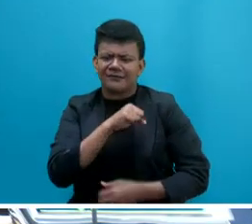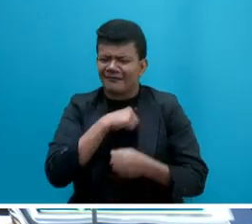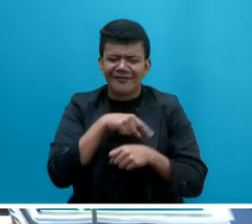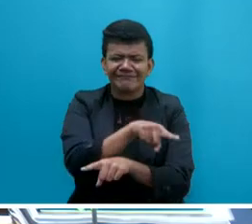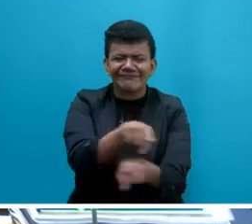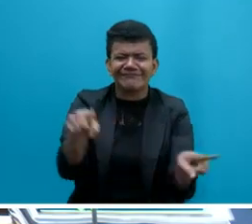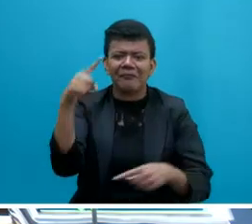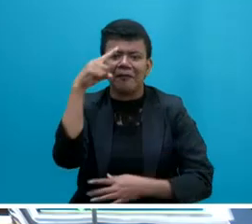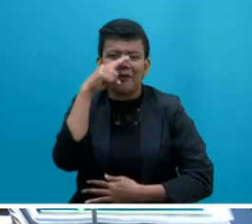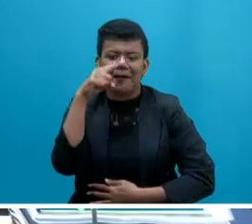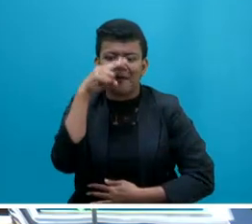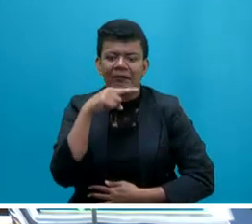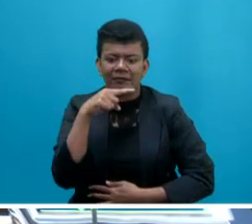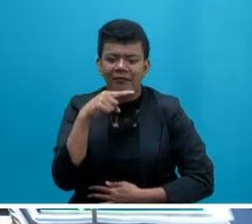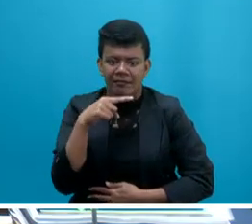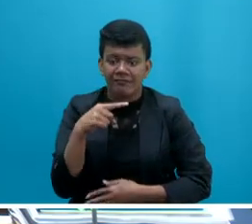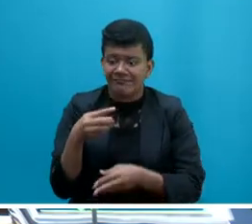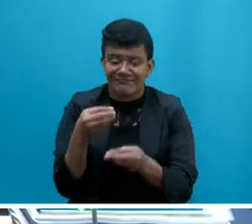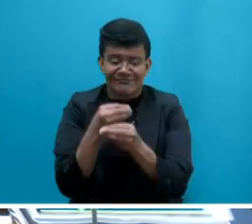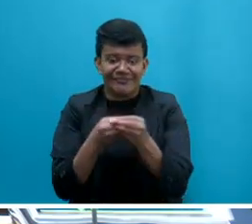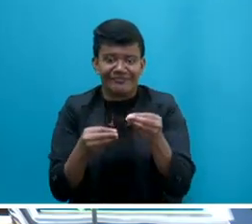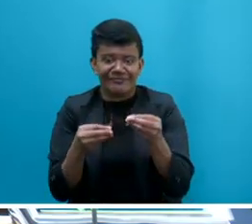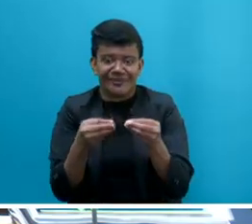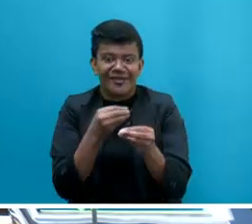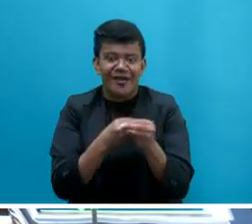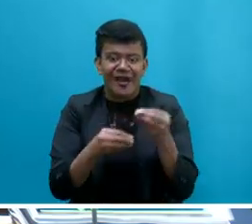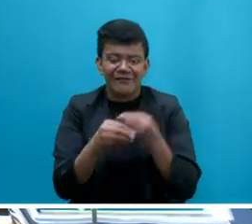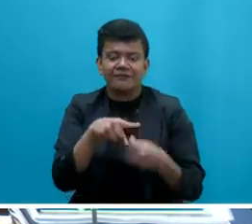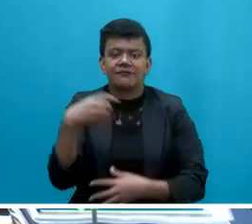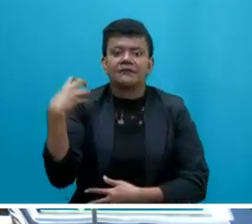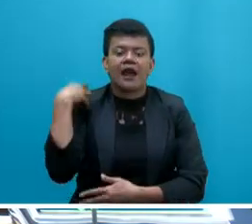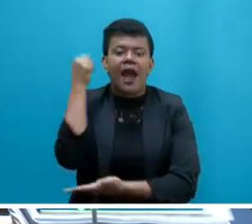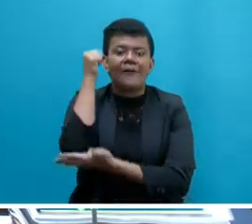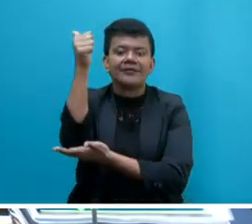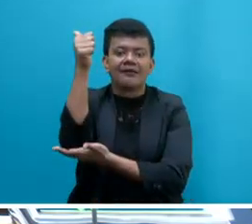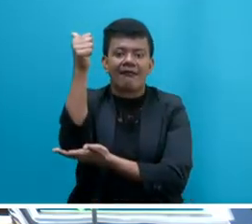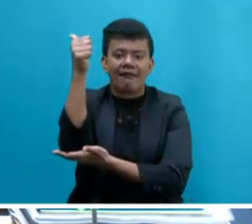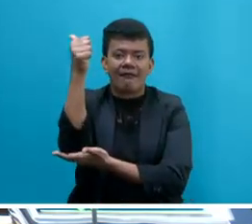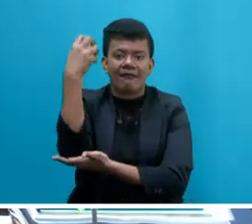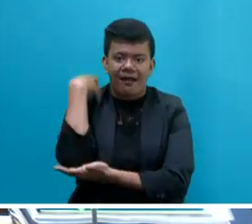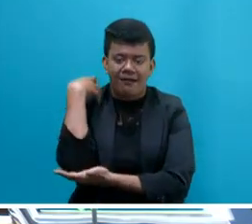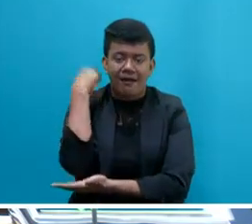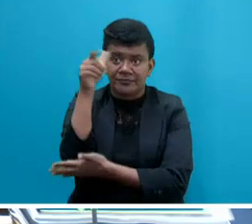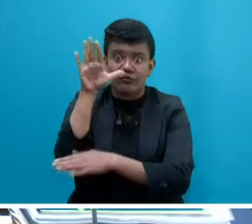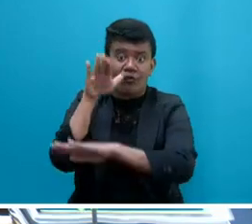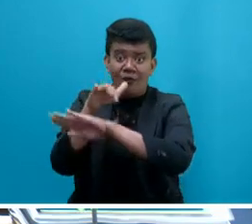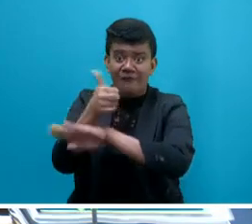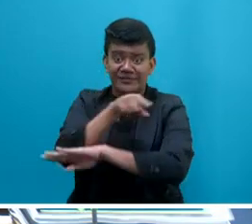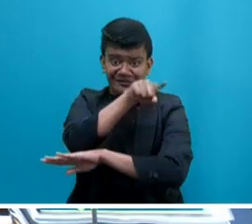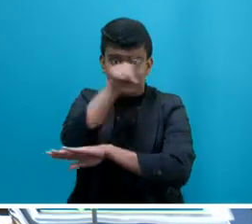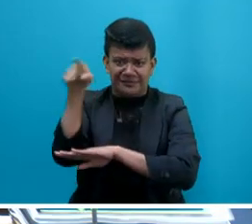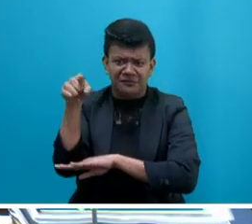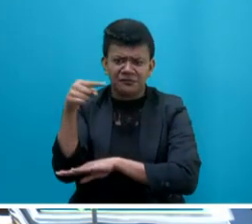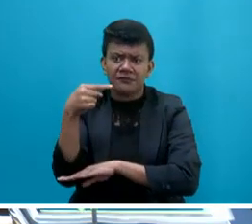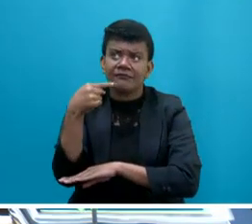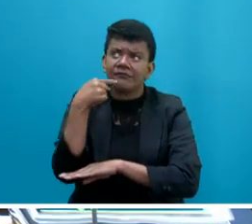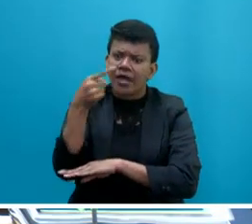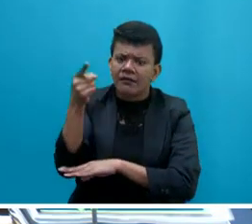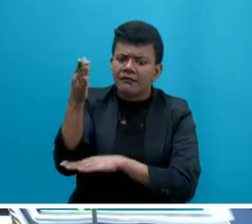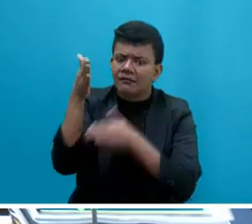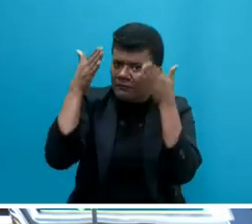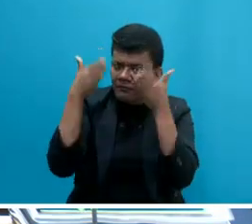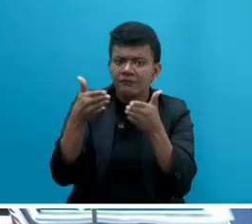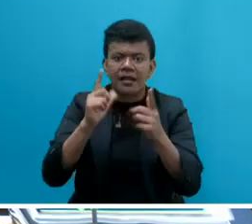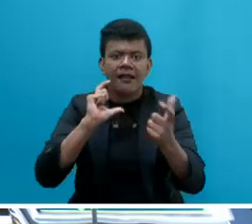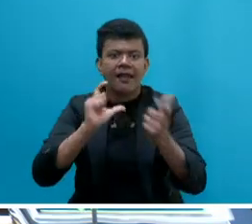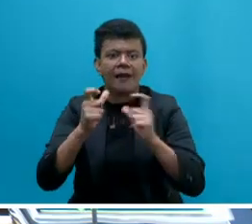missions abroad, our multilateral approach seeks strategic leadership on issues such as human rights, climate change, and